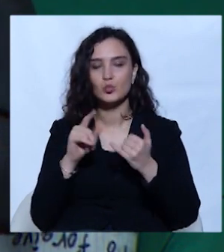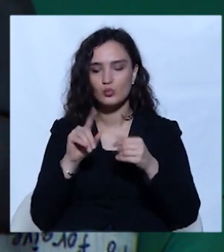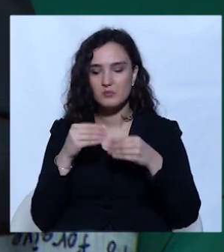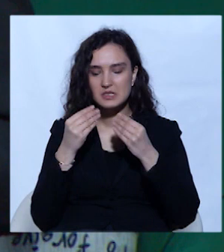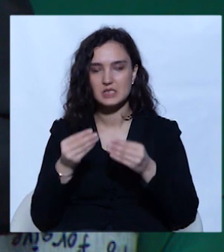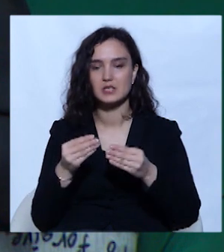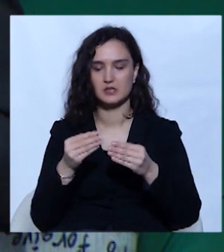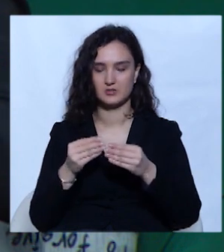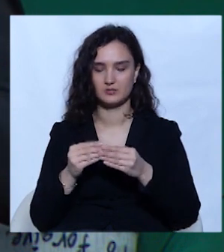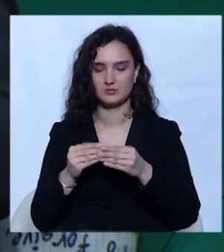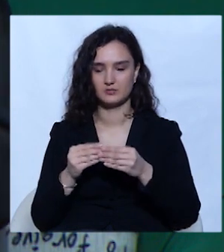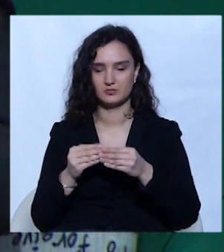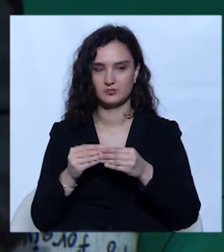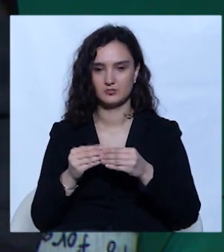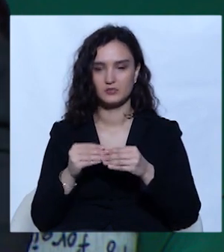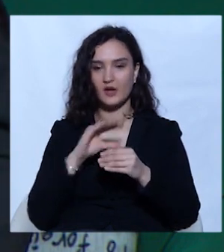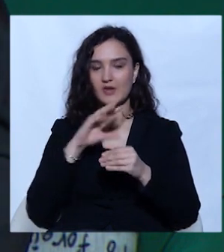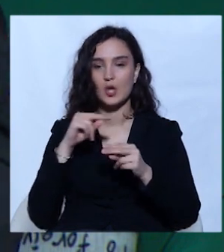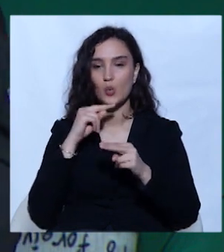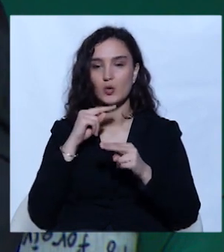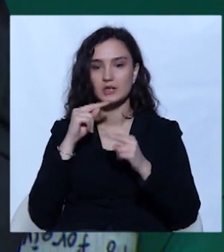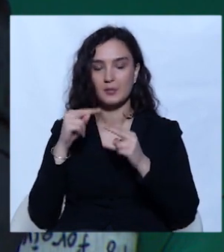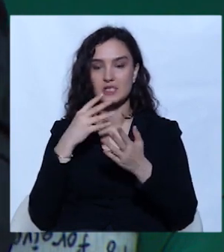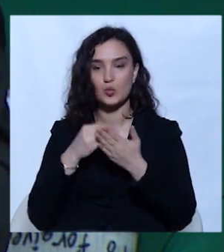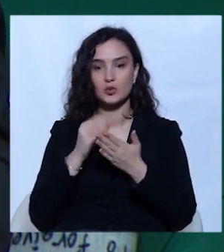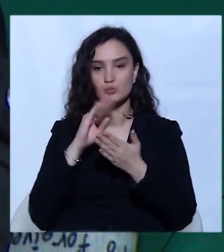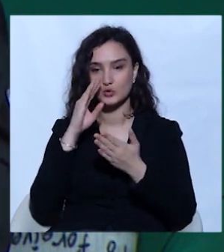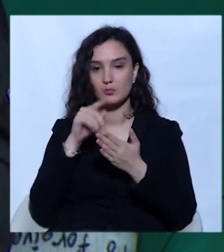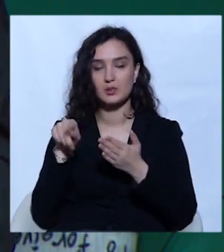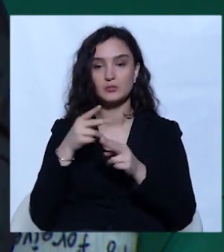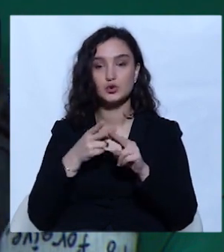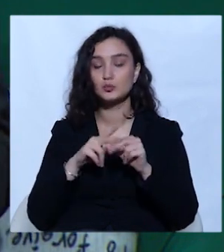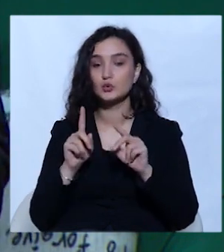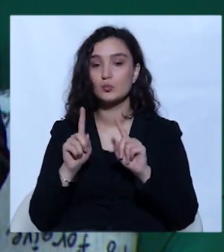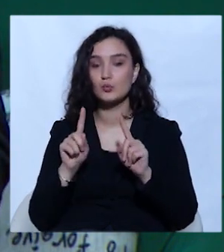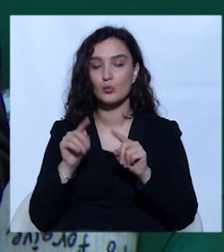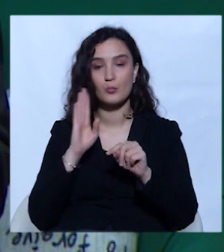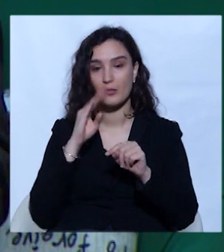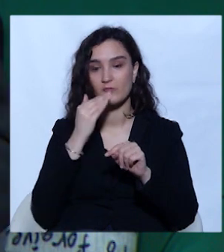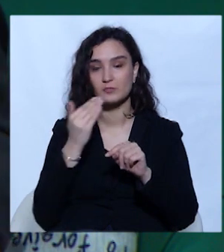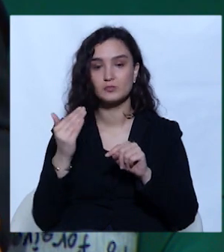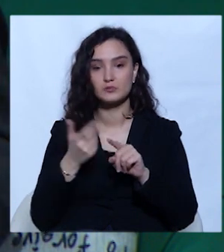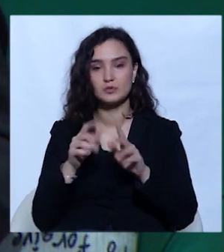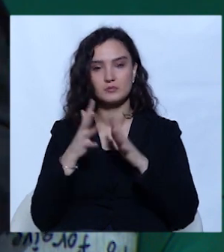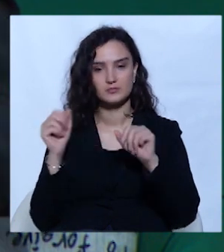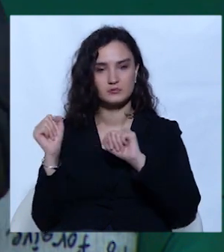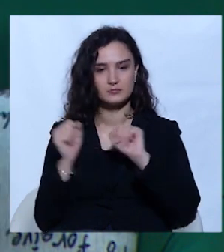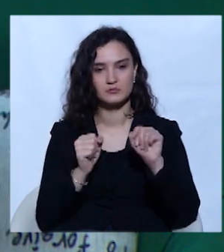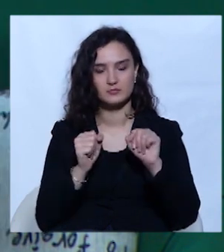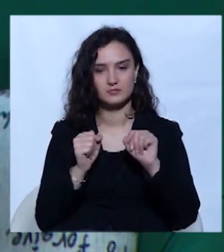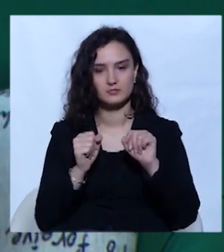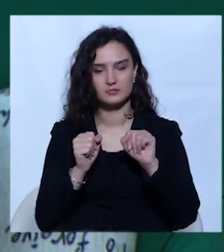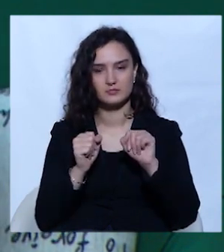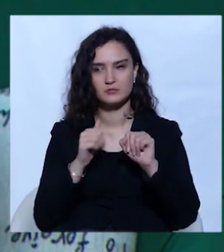up all the attention from her parents. Because obviously her parents have to give most of their, or at